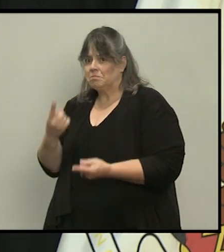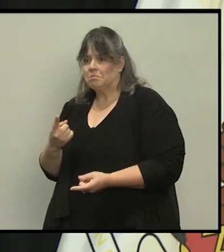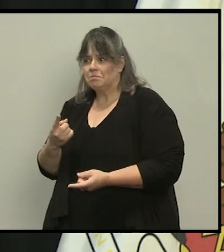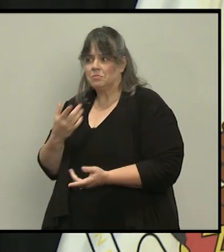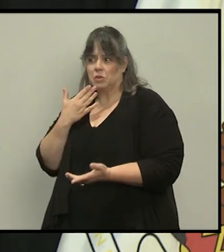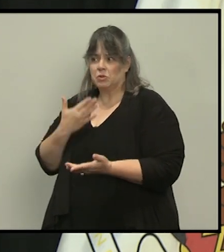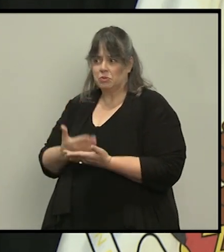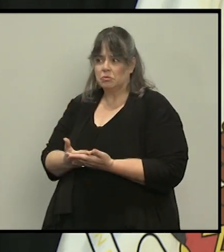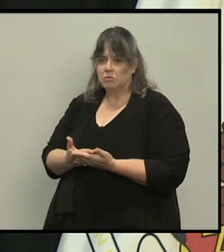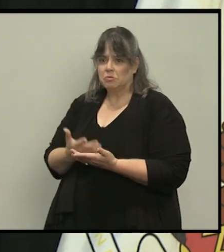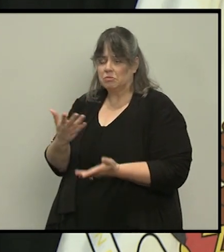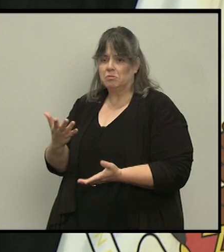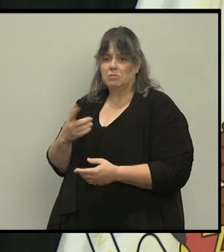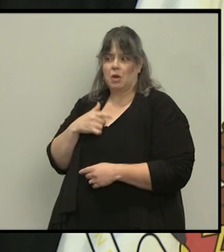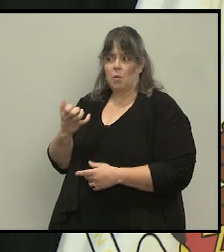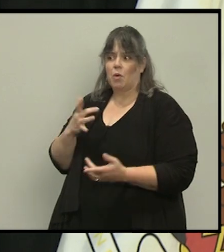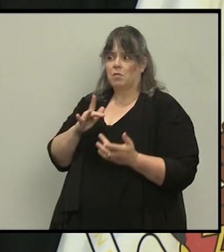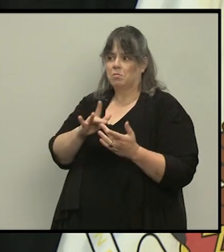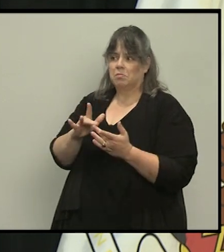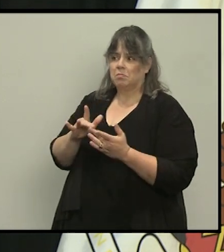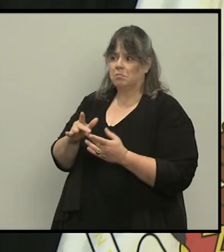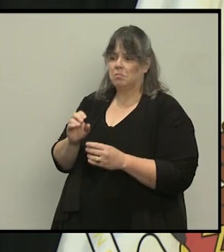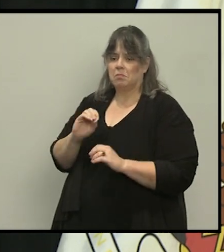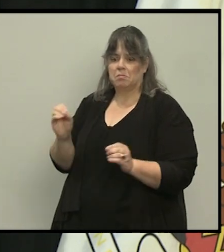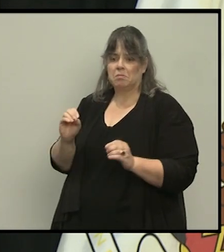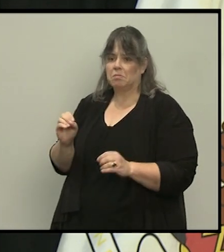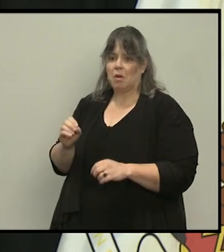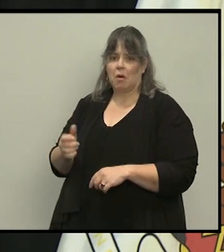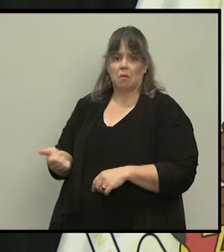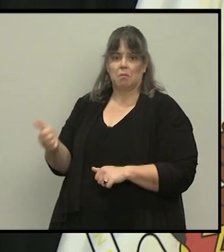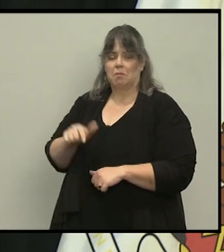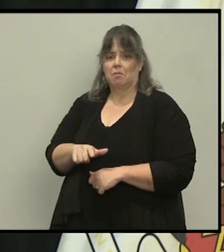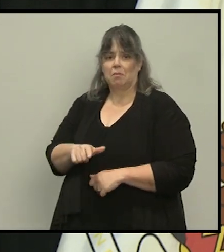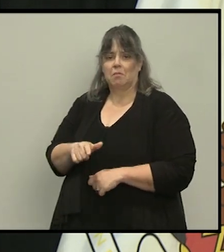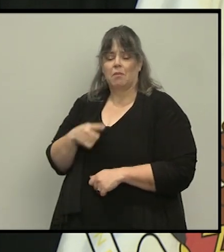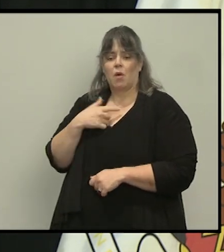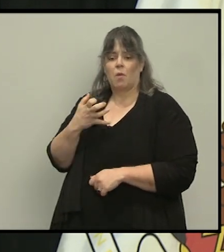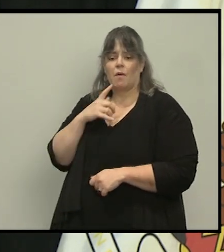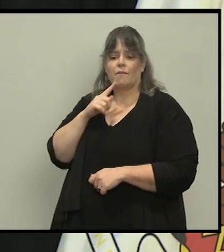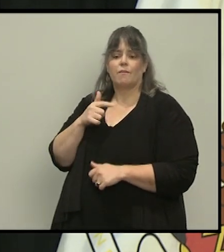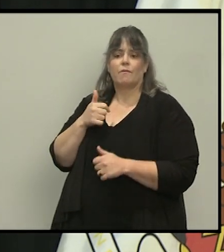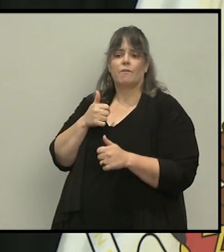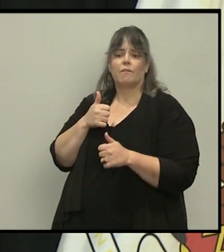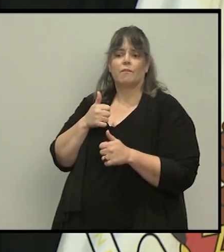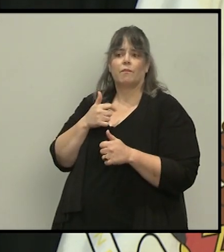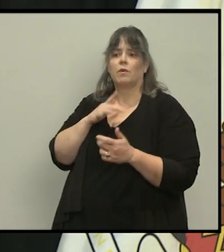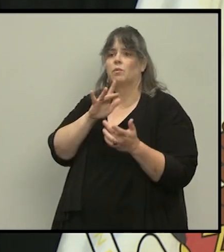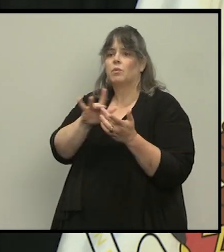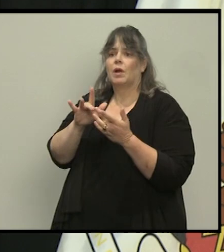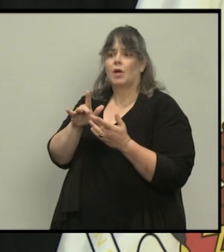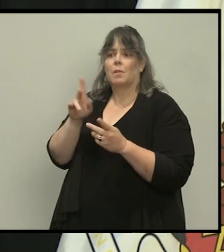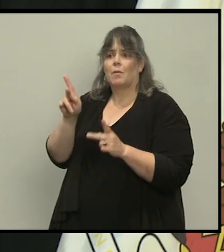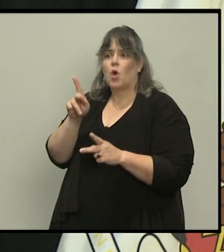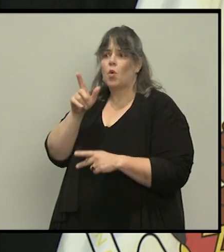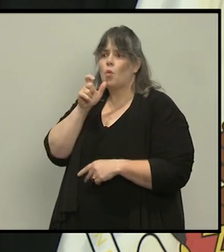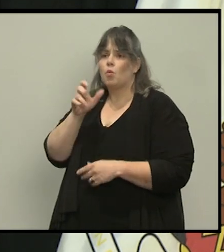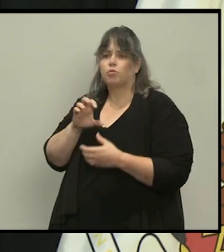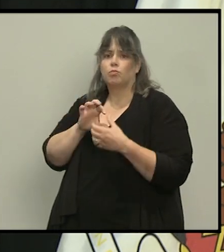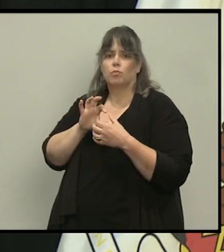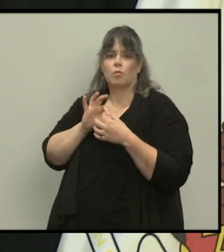really reach out and thank the members of the public who have cooperated with our ask to stay away